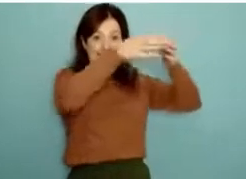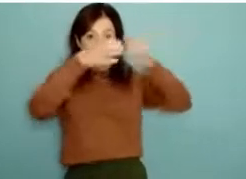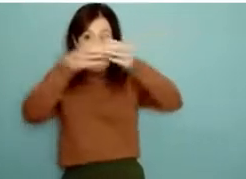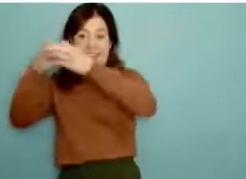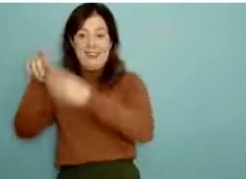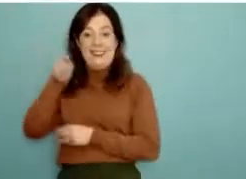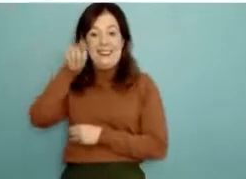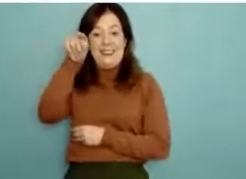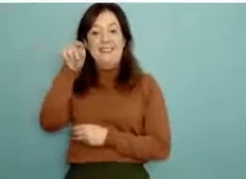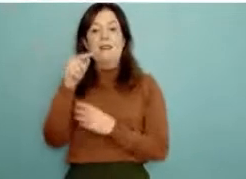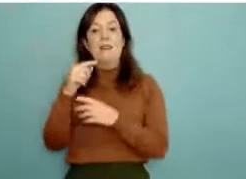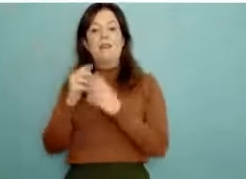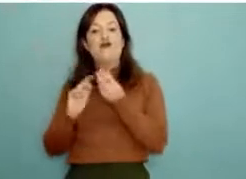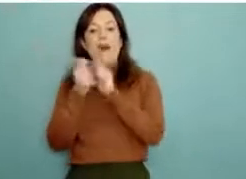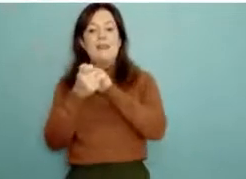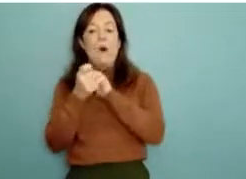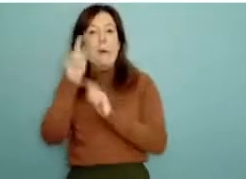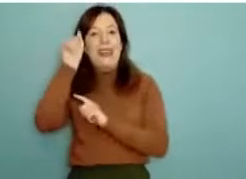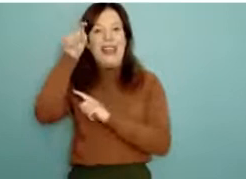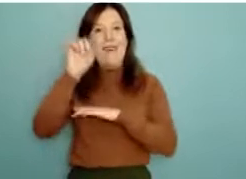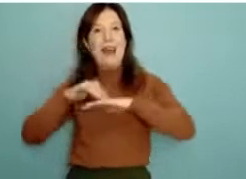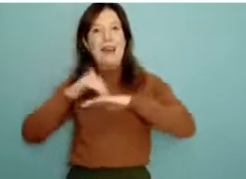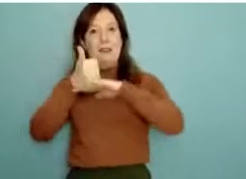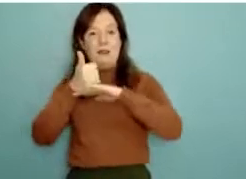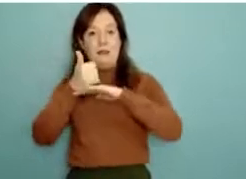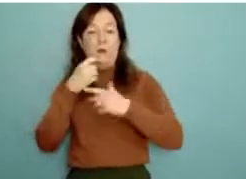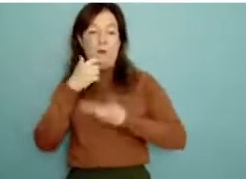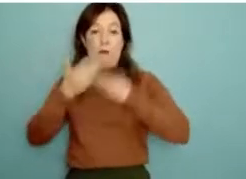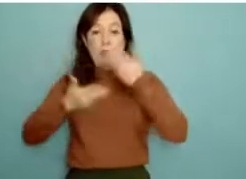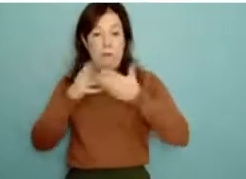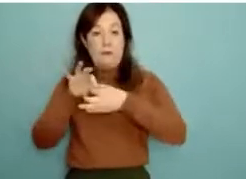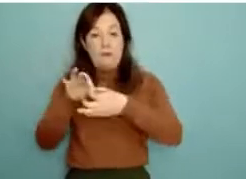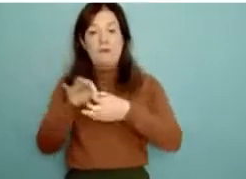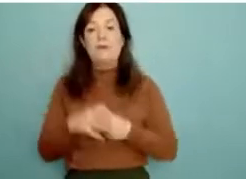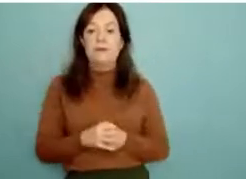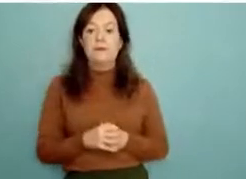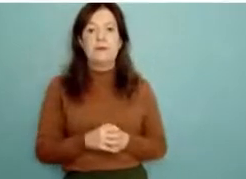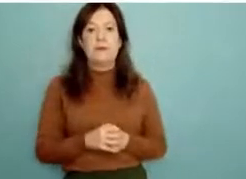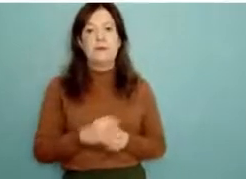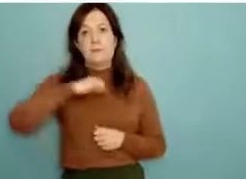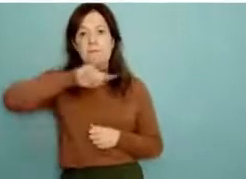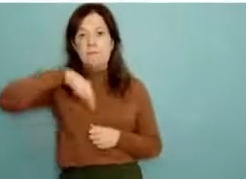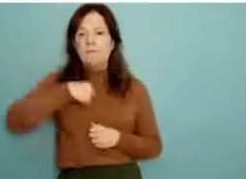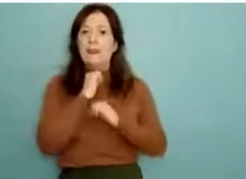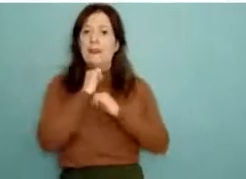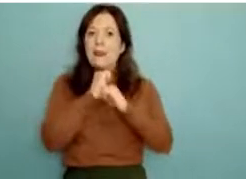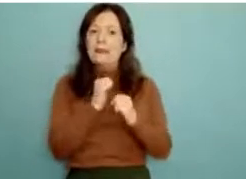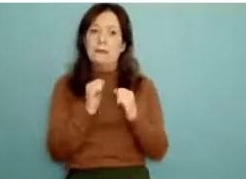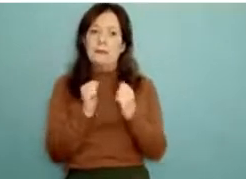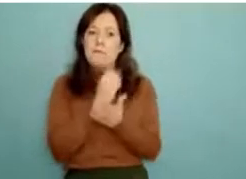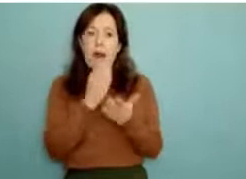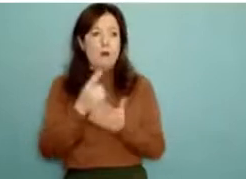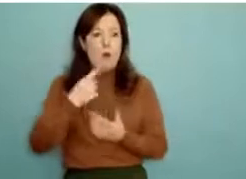what particularly stood out for me of these commitments, that we will use our evidence and expertise boldly